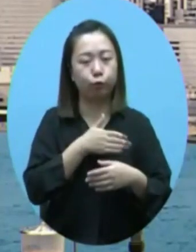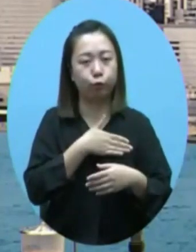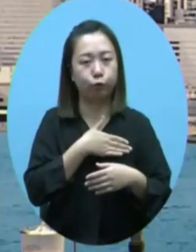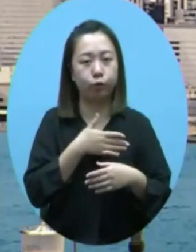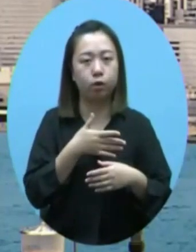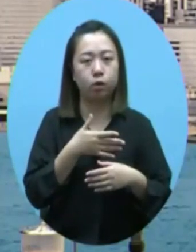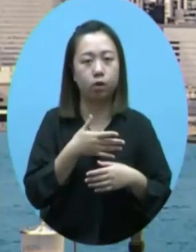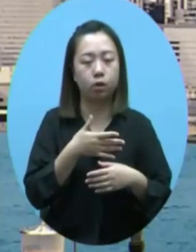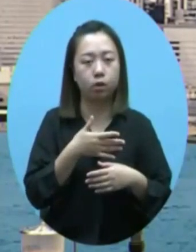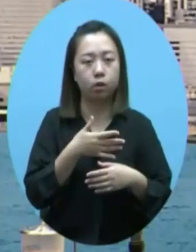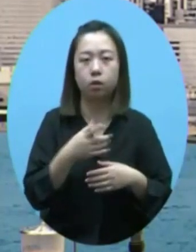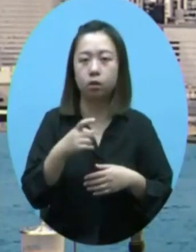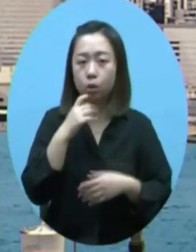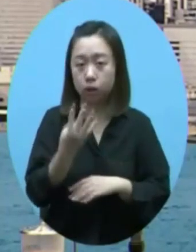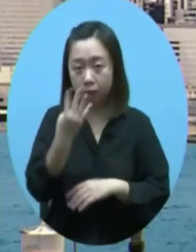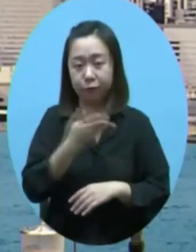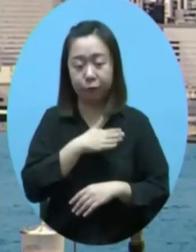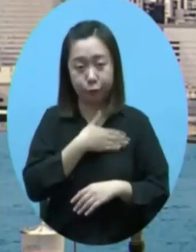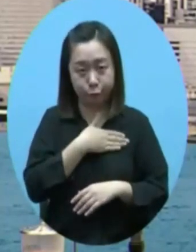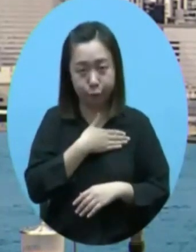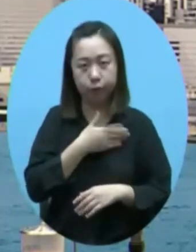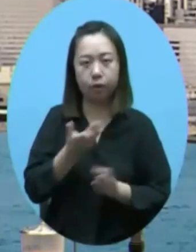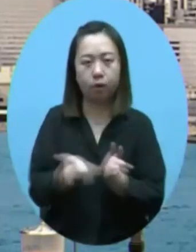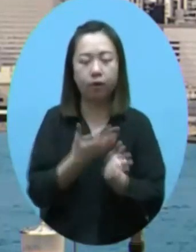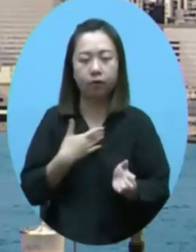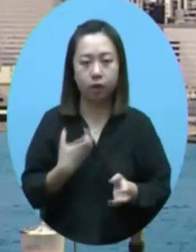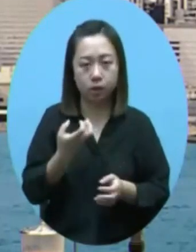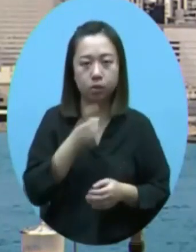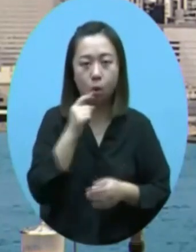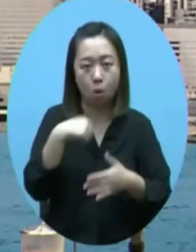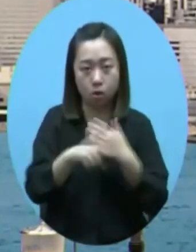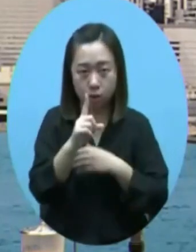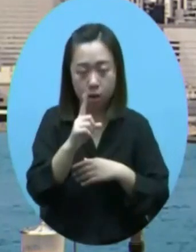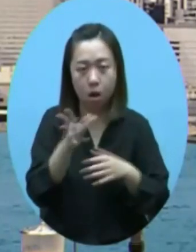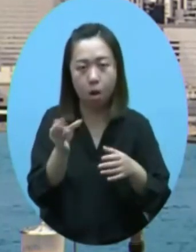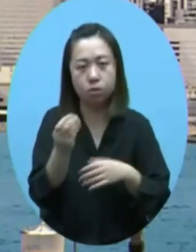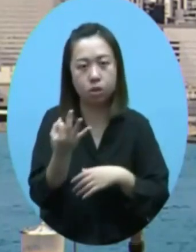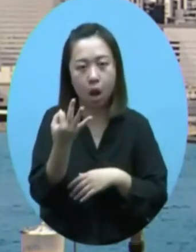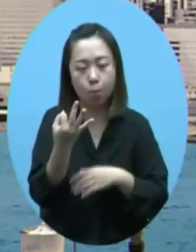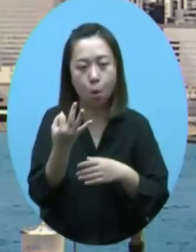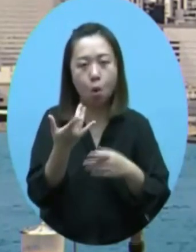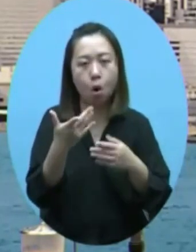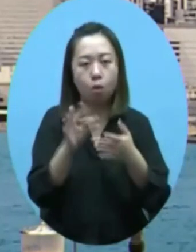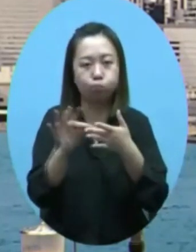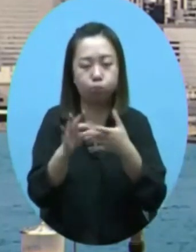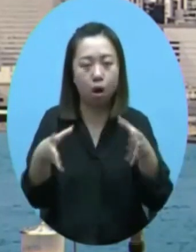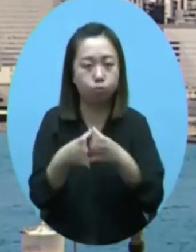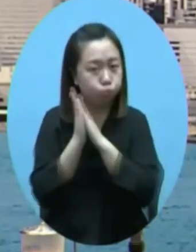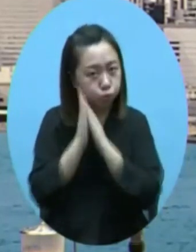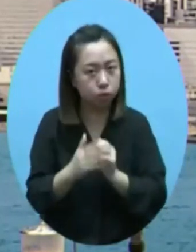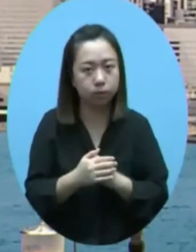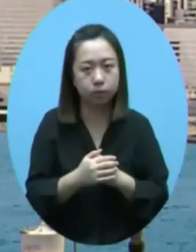in relation to the case, the case of 4 staff at the nursing home, the other nursing